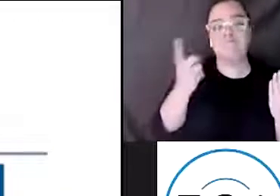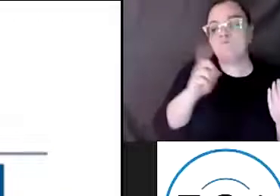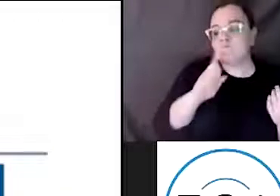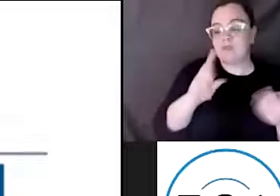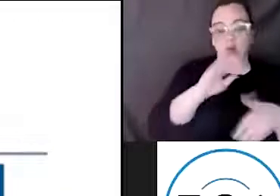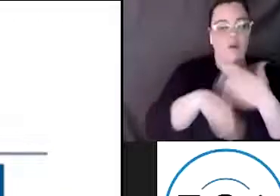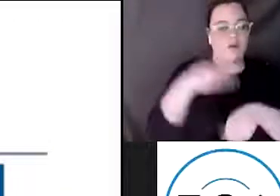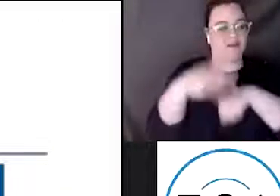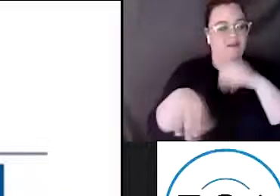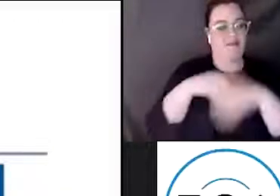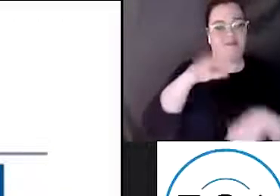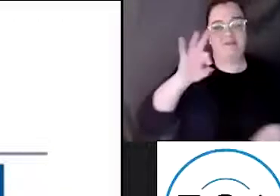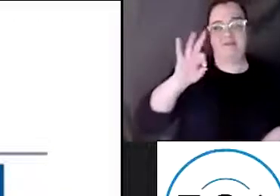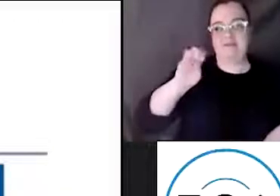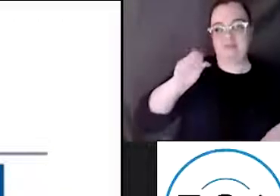right now.